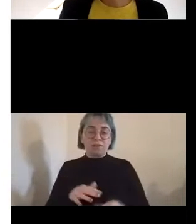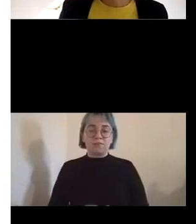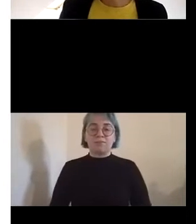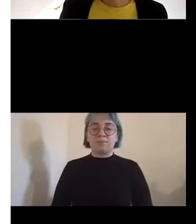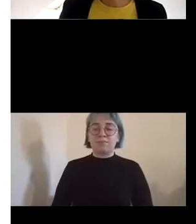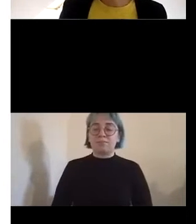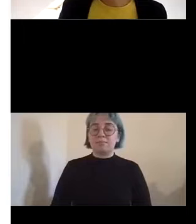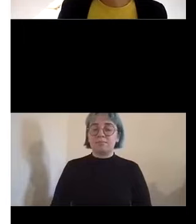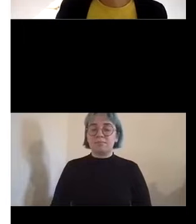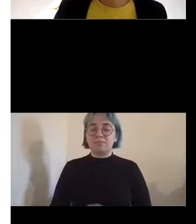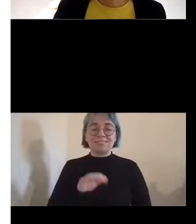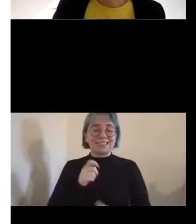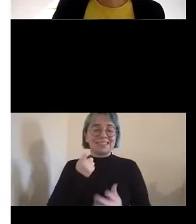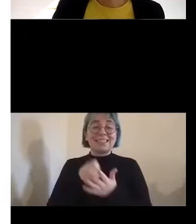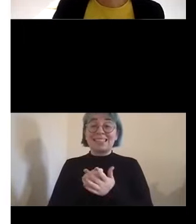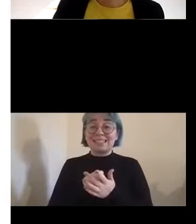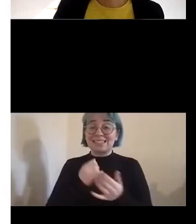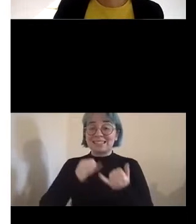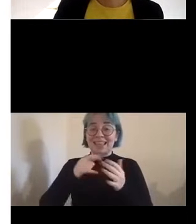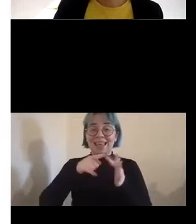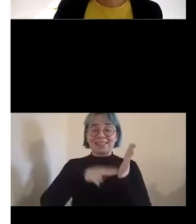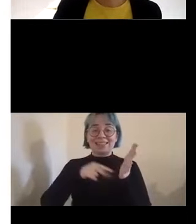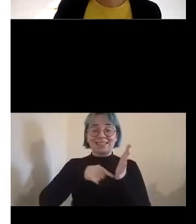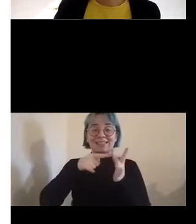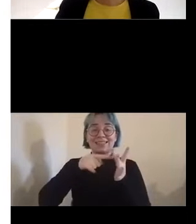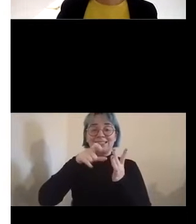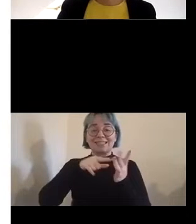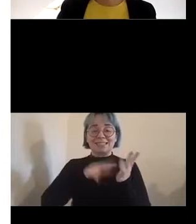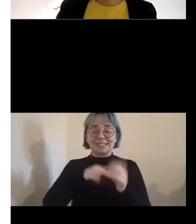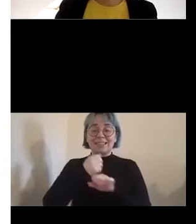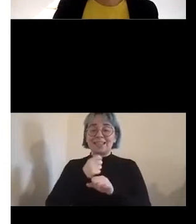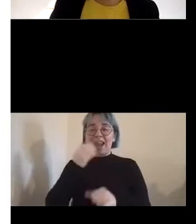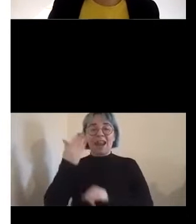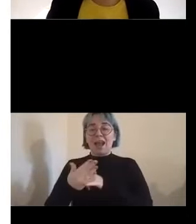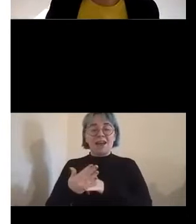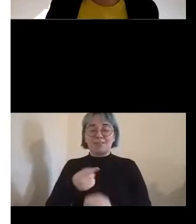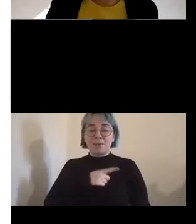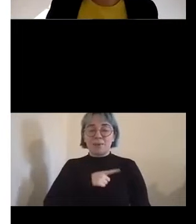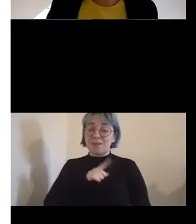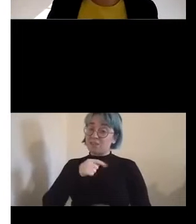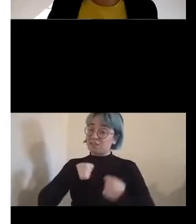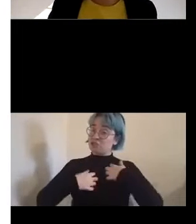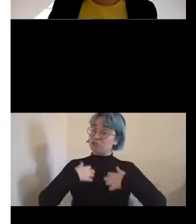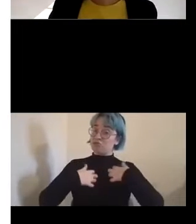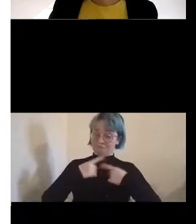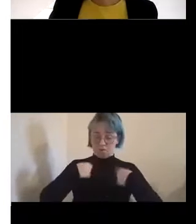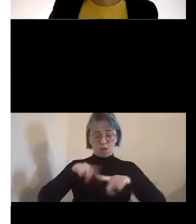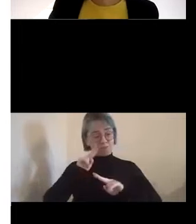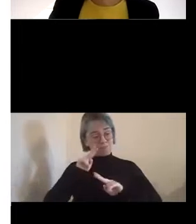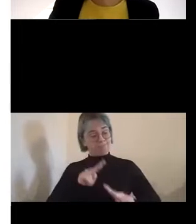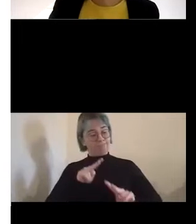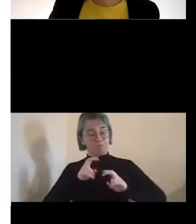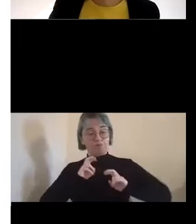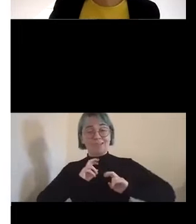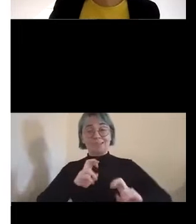is just one very last part of the purpose. But this was very interesting for us to see also in the research we